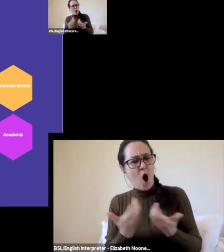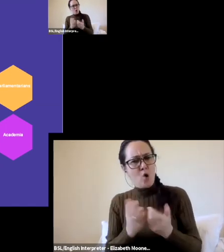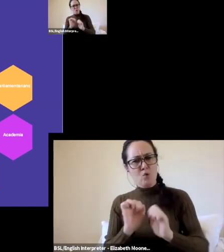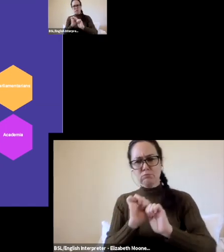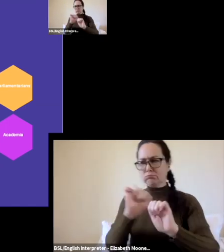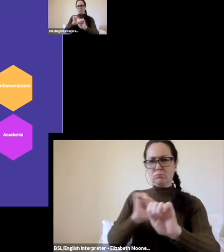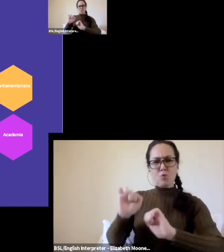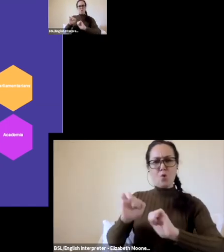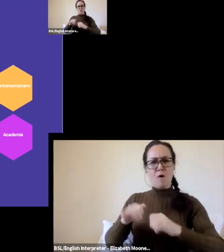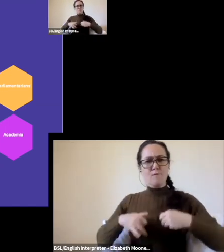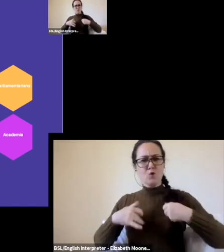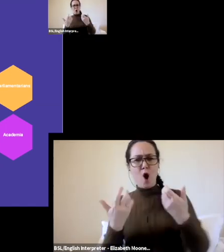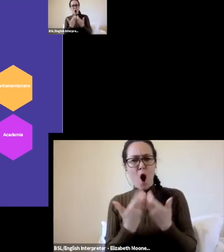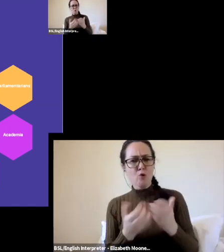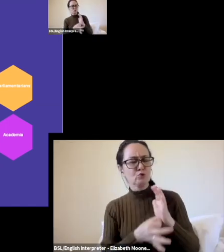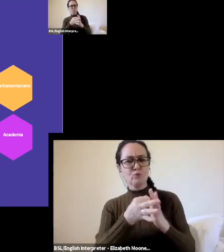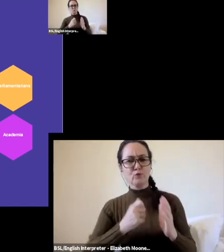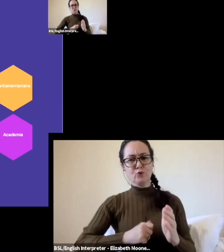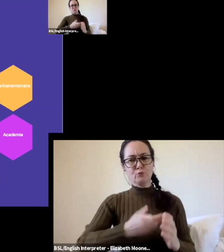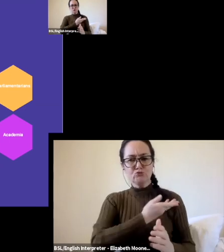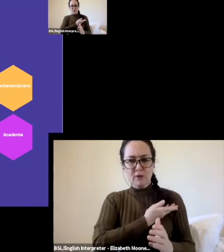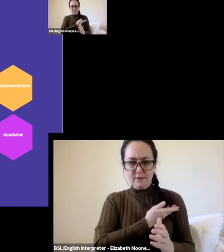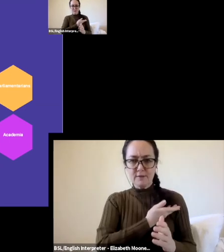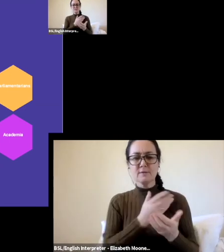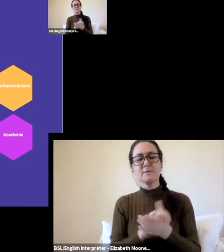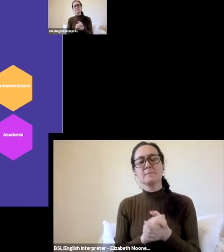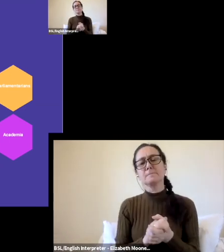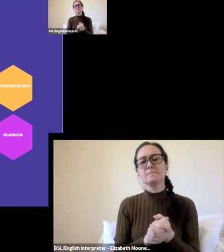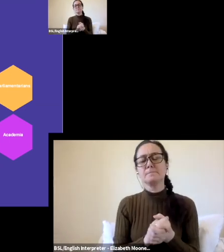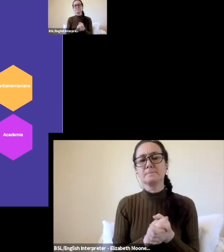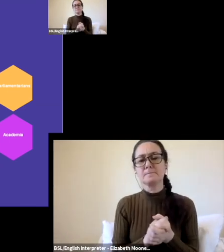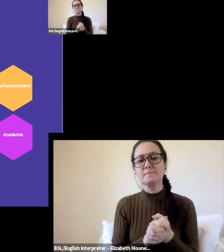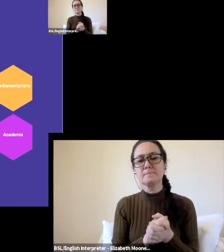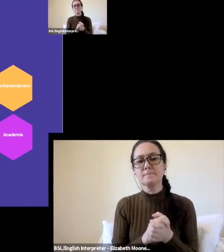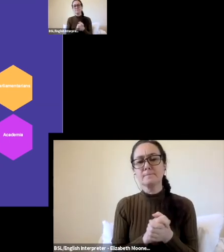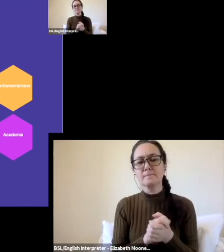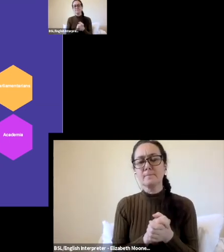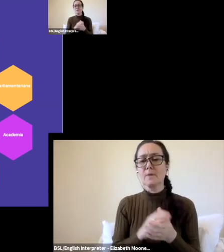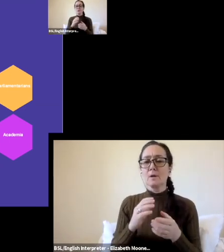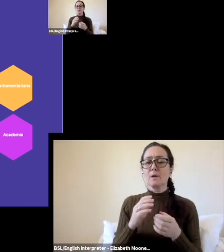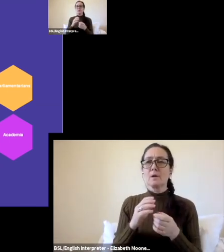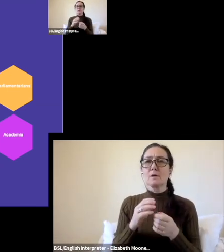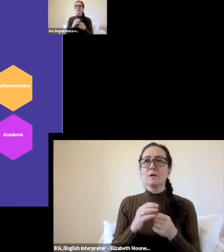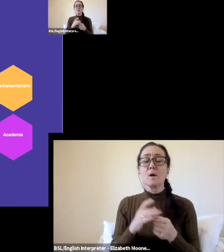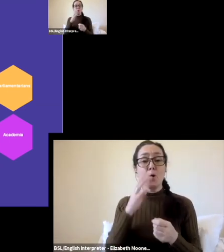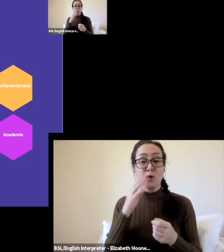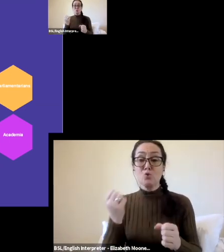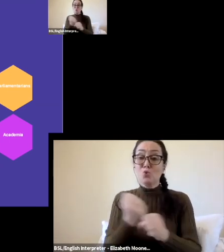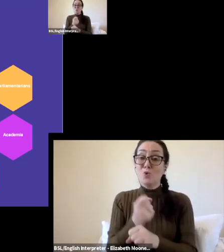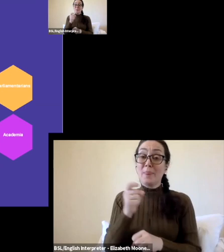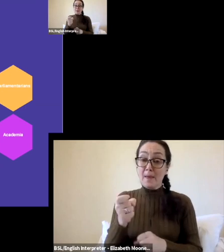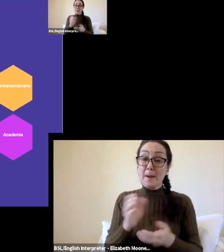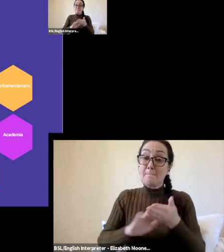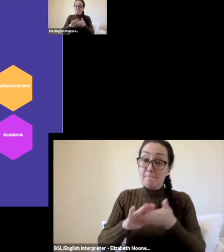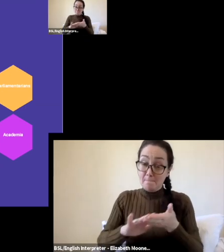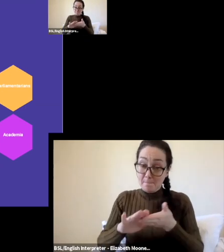those inputs through the reports and through the advocacy work, in order that those recommendations that you